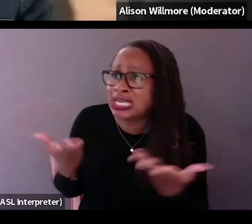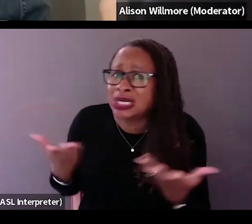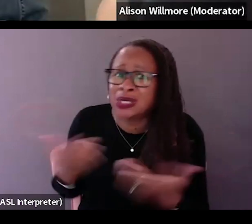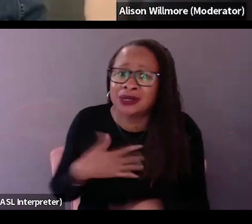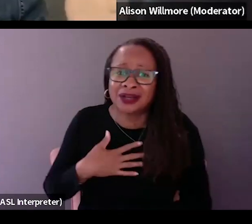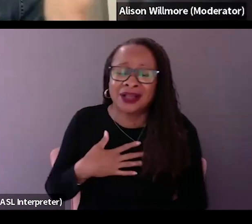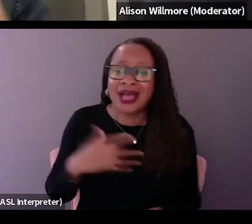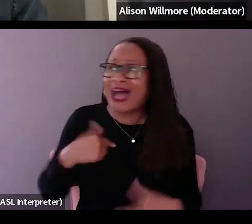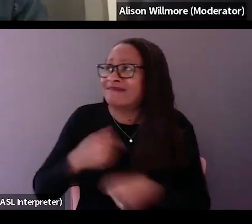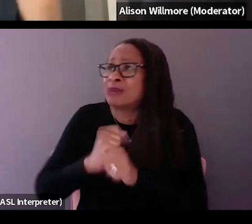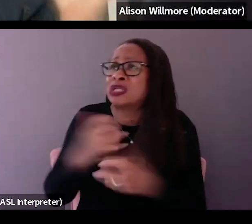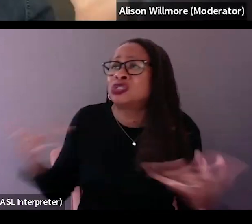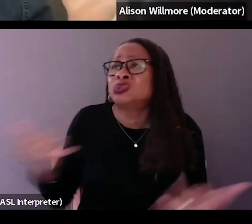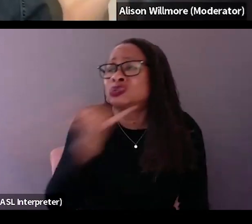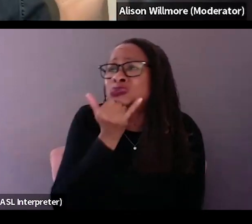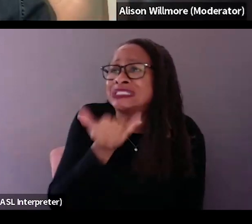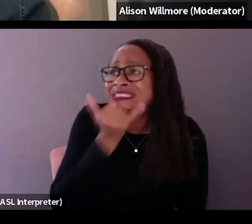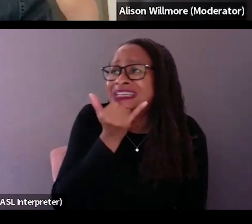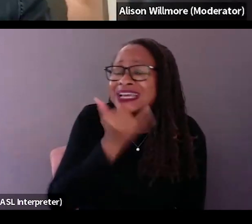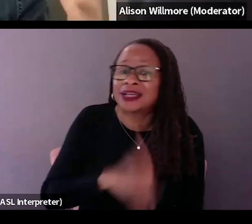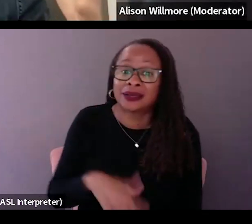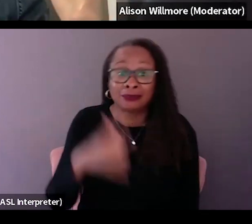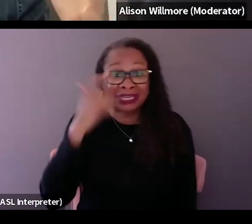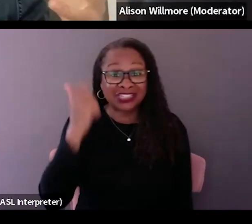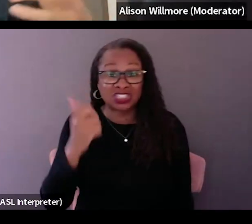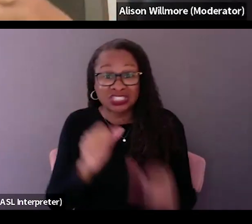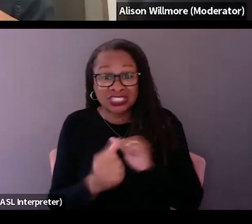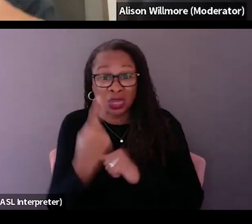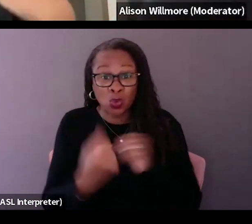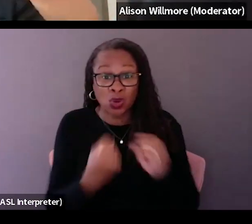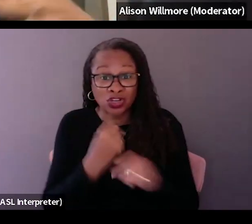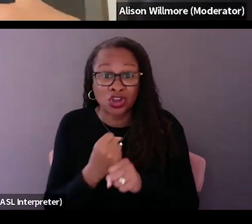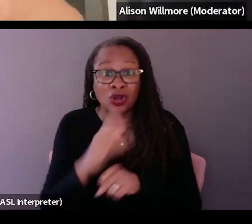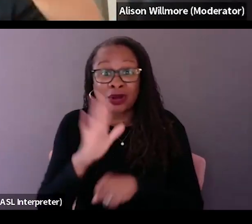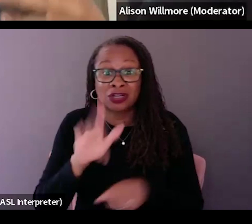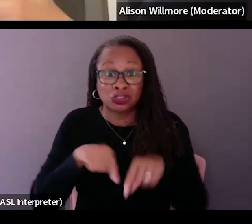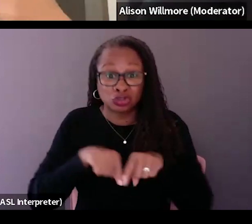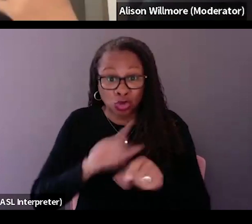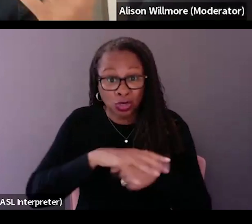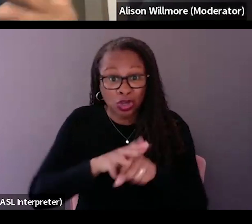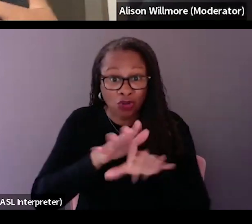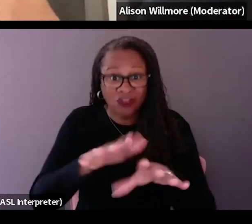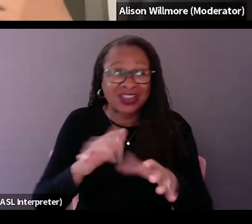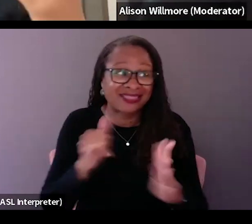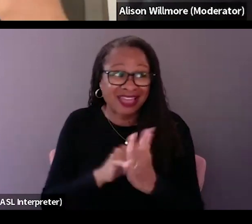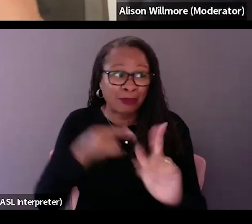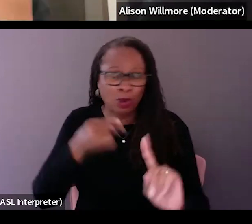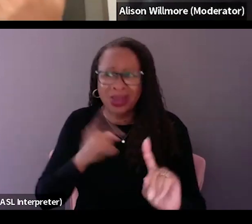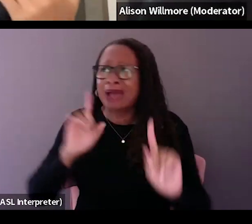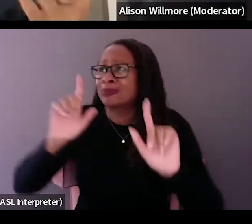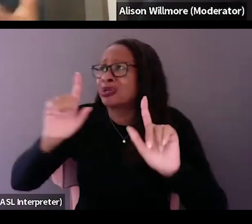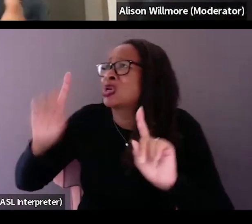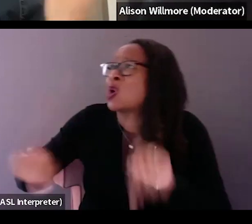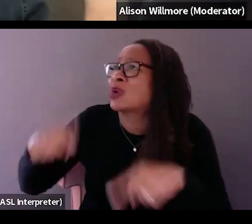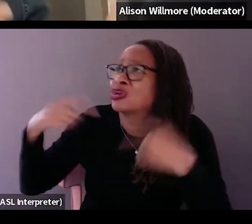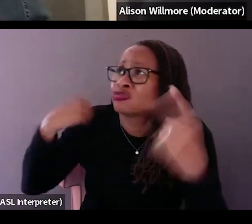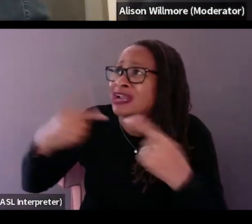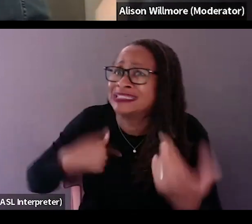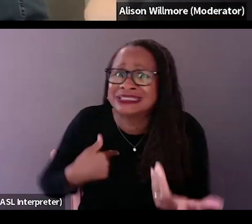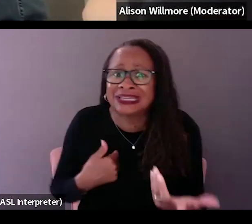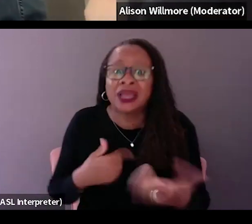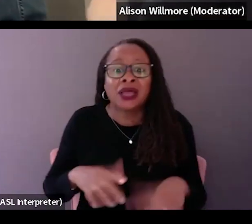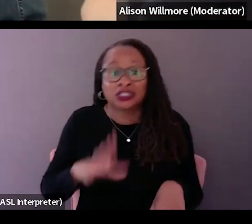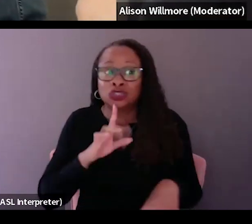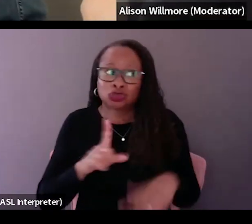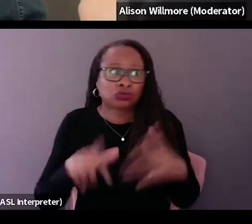for a year during COVID by that point. Like, I'm going crazy. So she was reeling. And the mere fact that we were making a